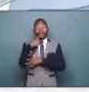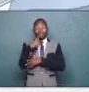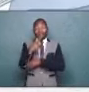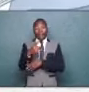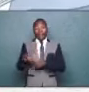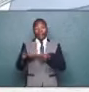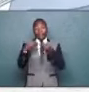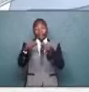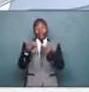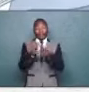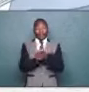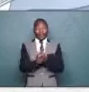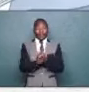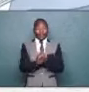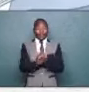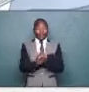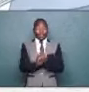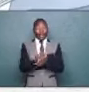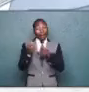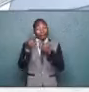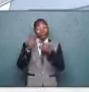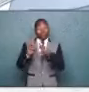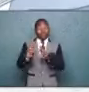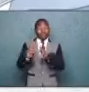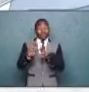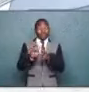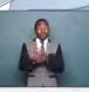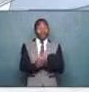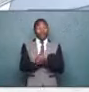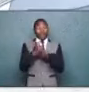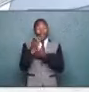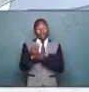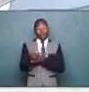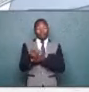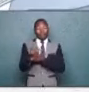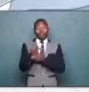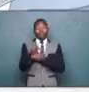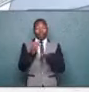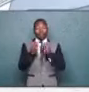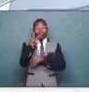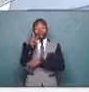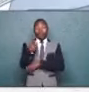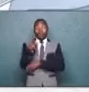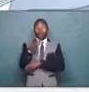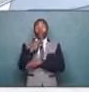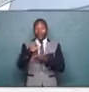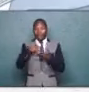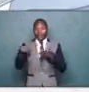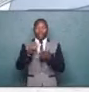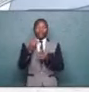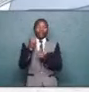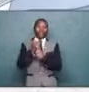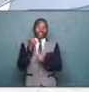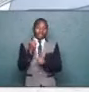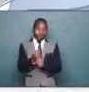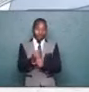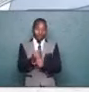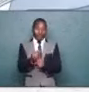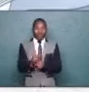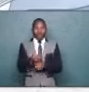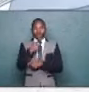able to produce a system-generated report bearing details of the registrant, which will be used for